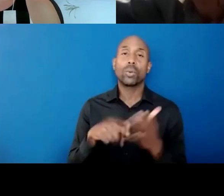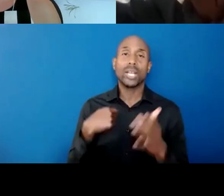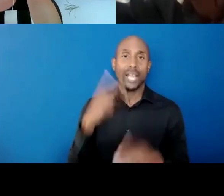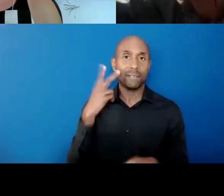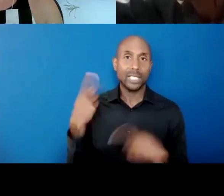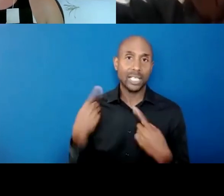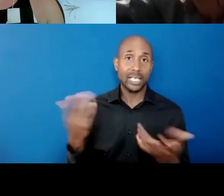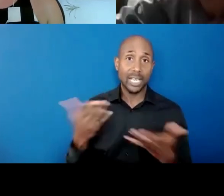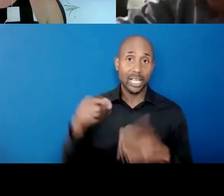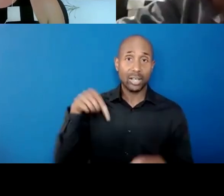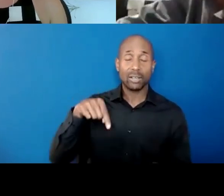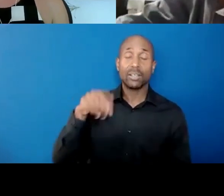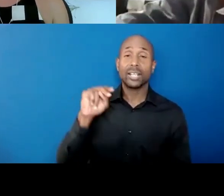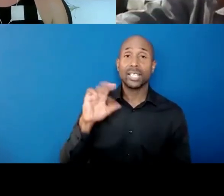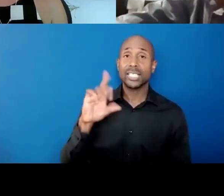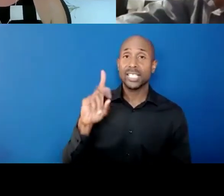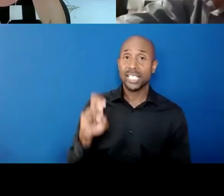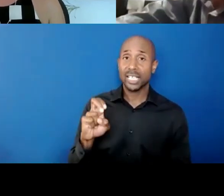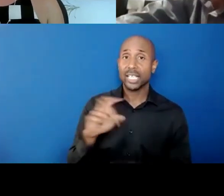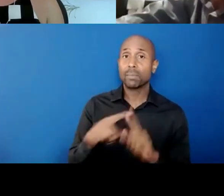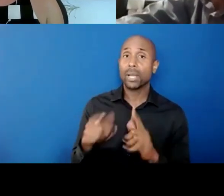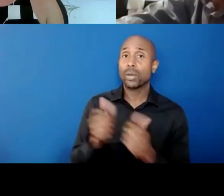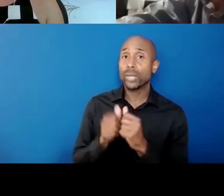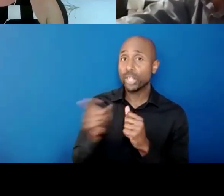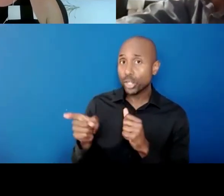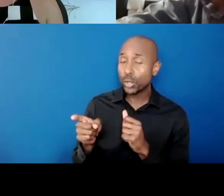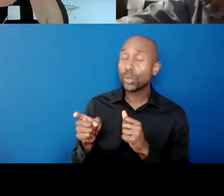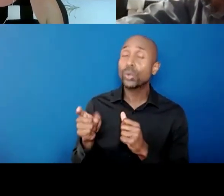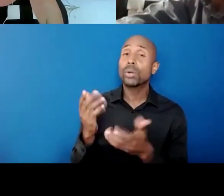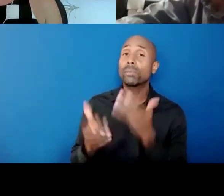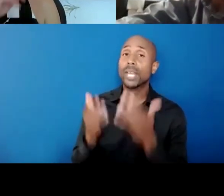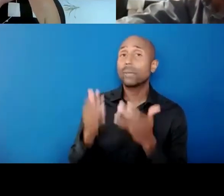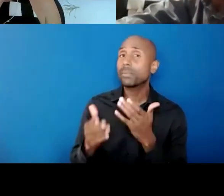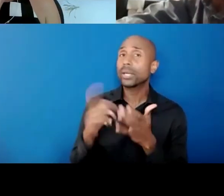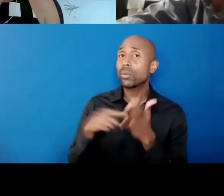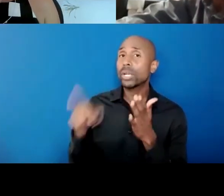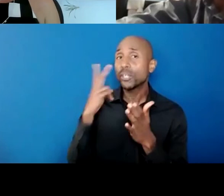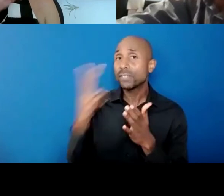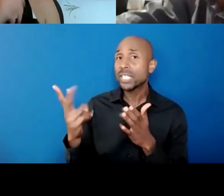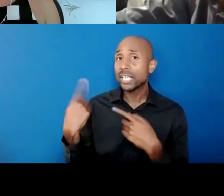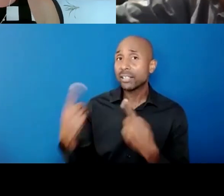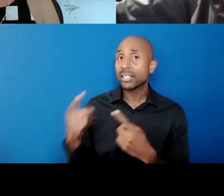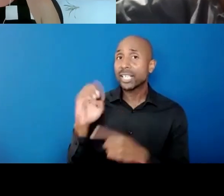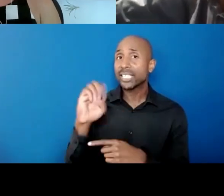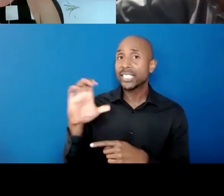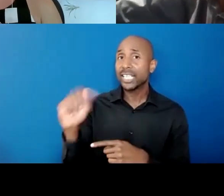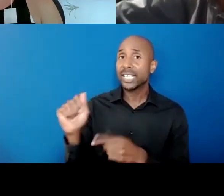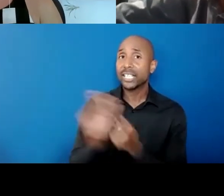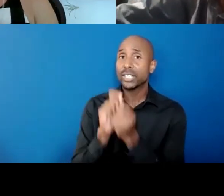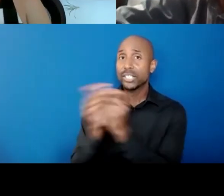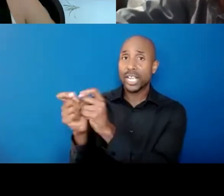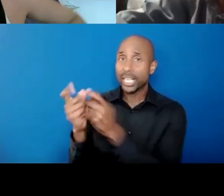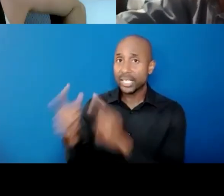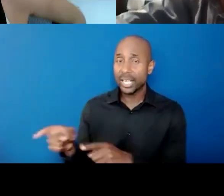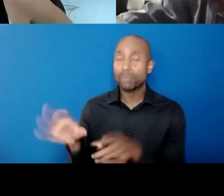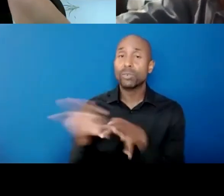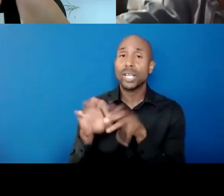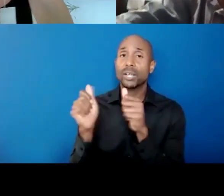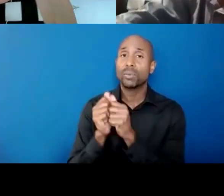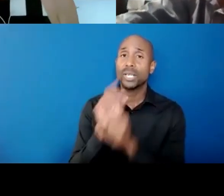can help us wrap up with, on your side within ECA, the kind of changes you've seen on disability